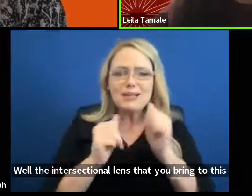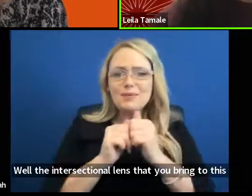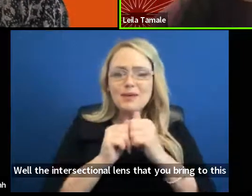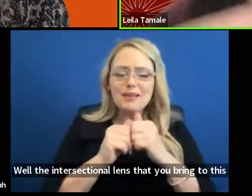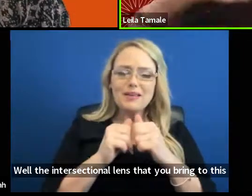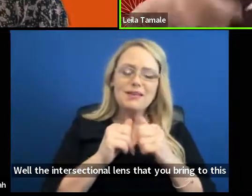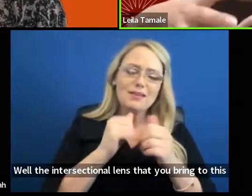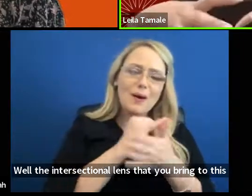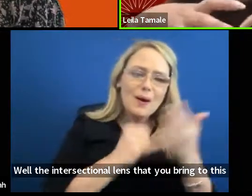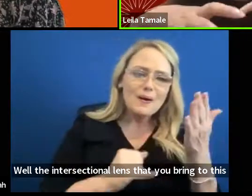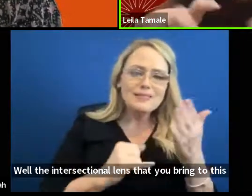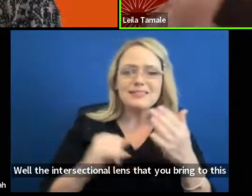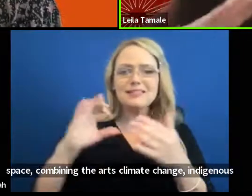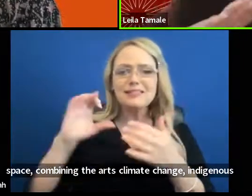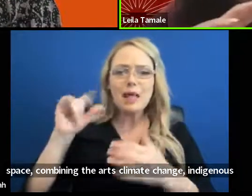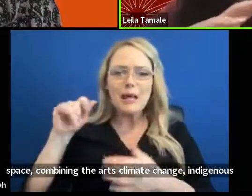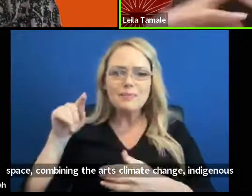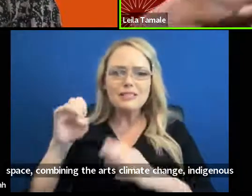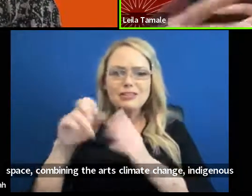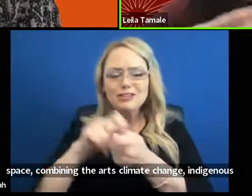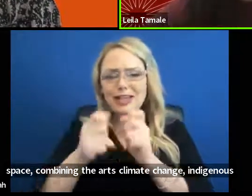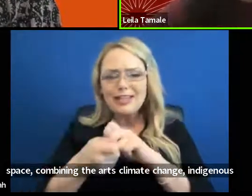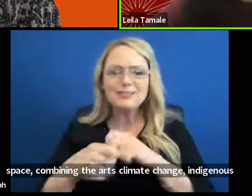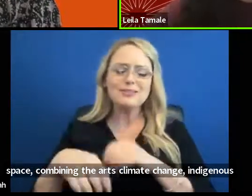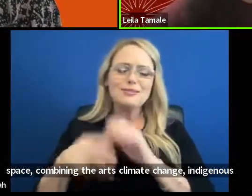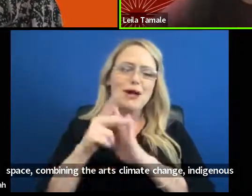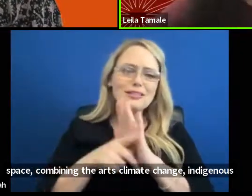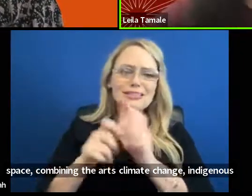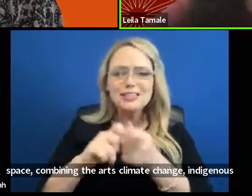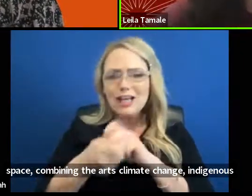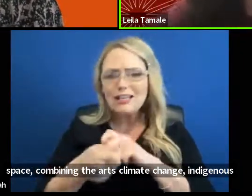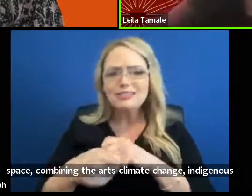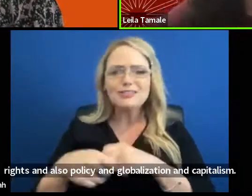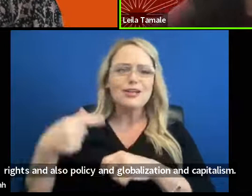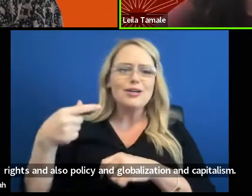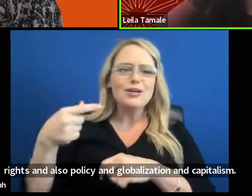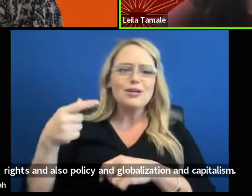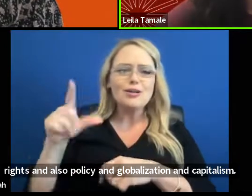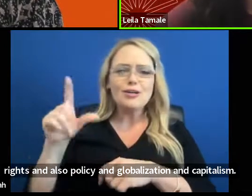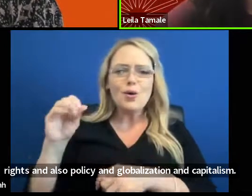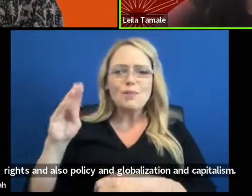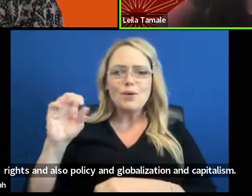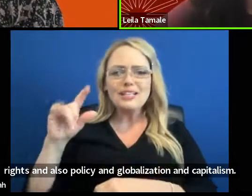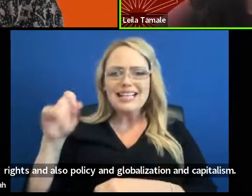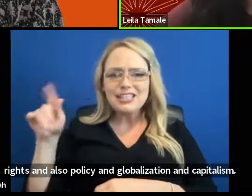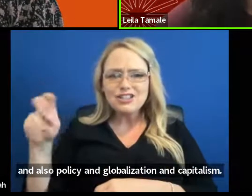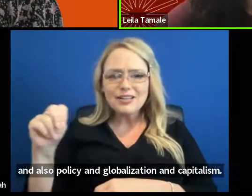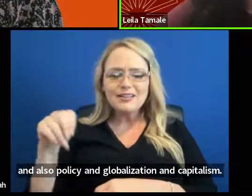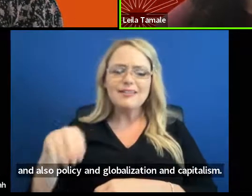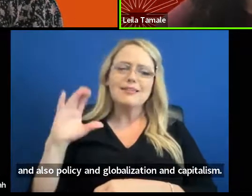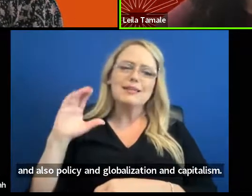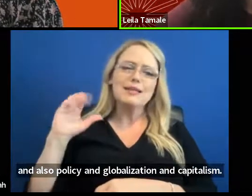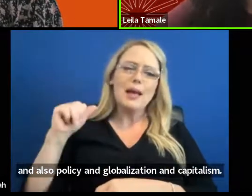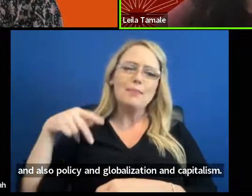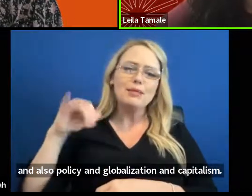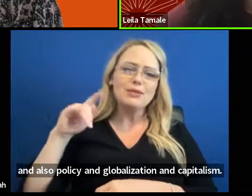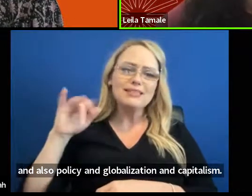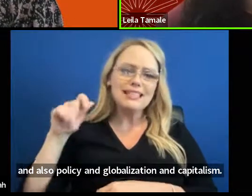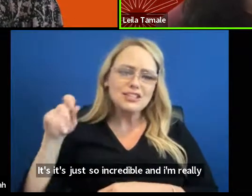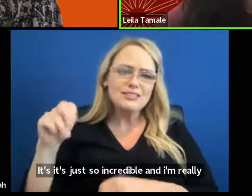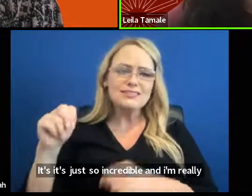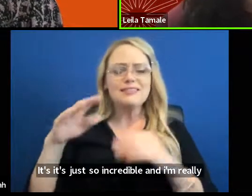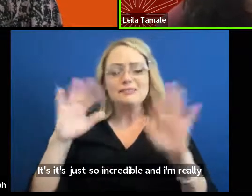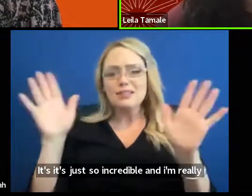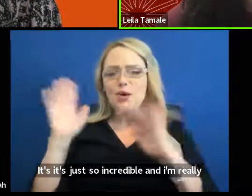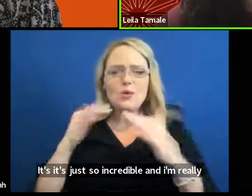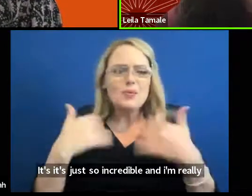Indigenous rights, and also policy and globalization and capitalism, it's just so incredible. And I'm really thankful to be able to learn from